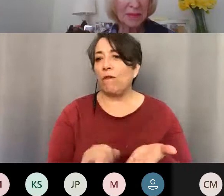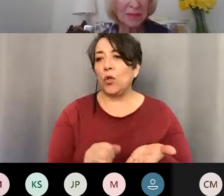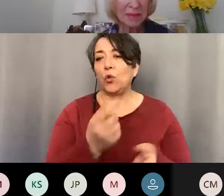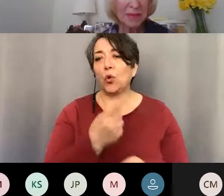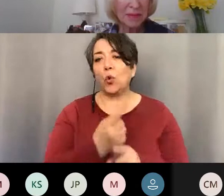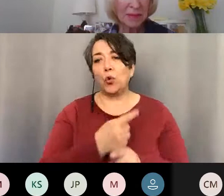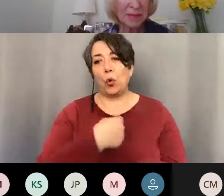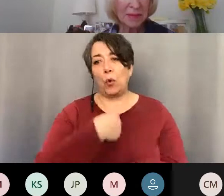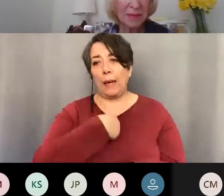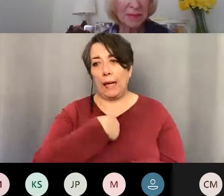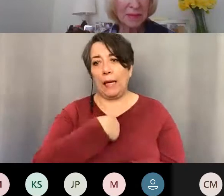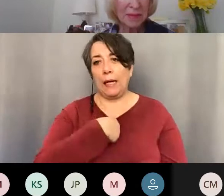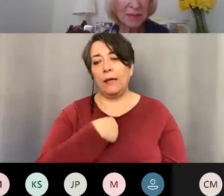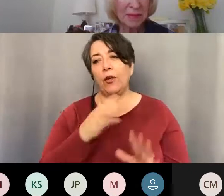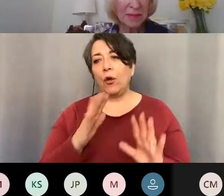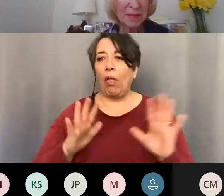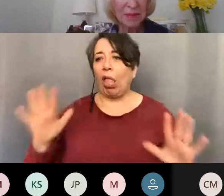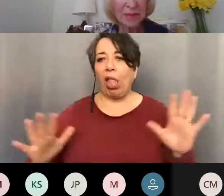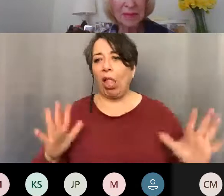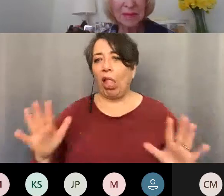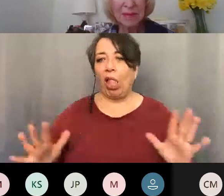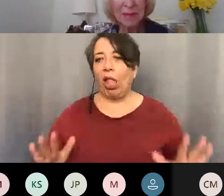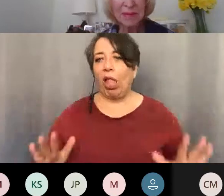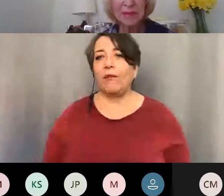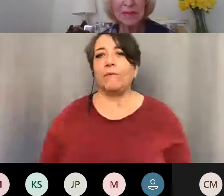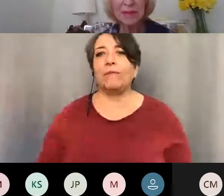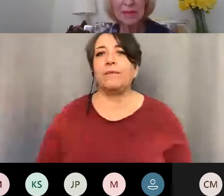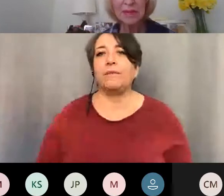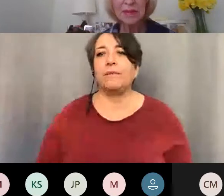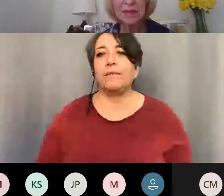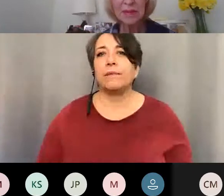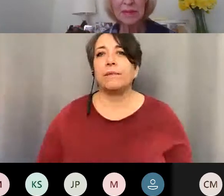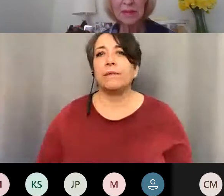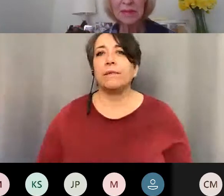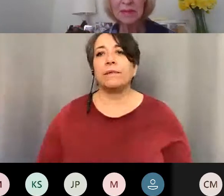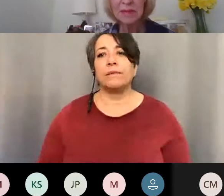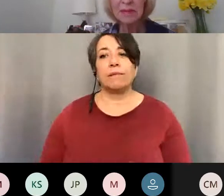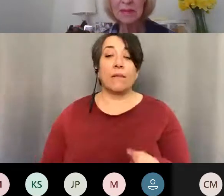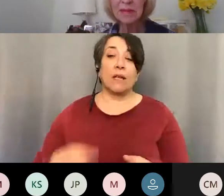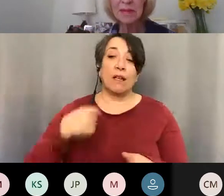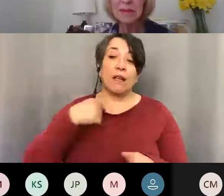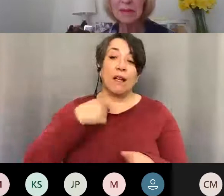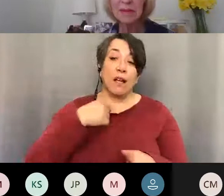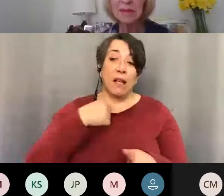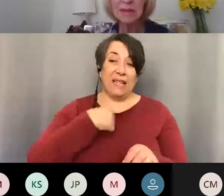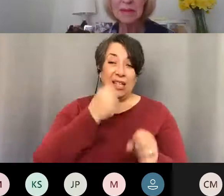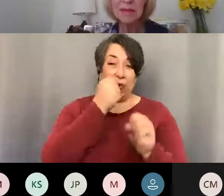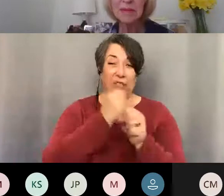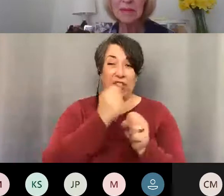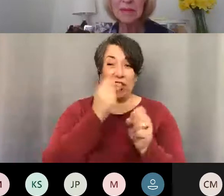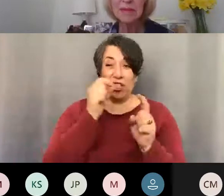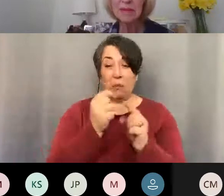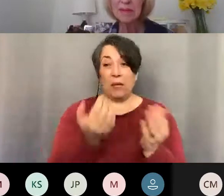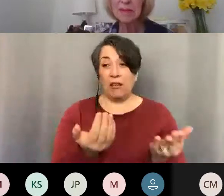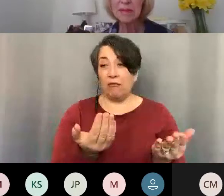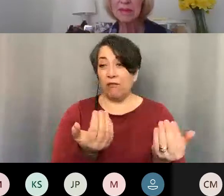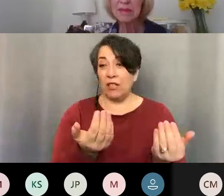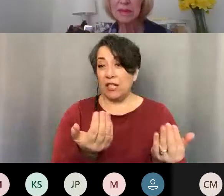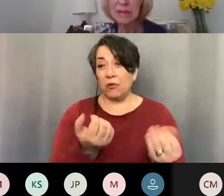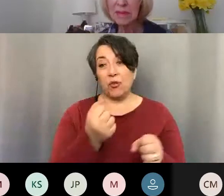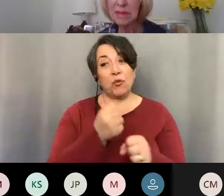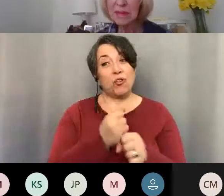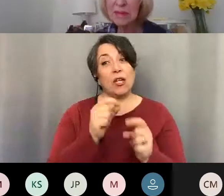So I'm not completely familiar with primary care processes, and we're really focused on the hospital side